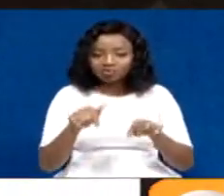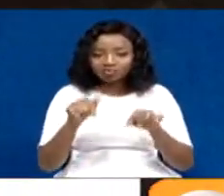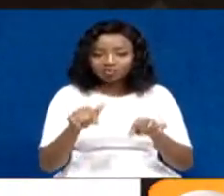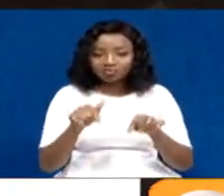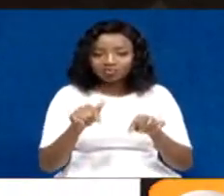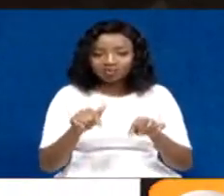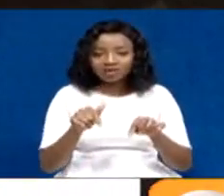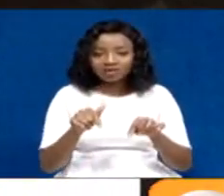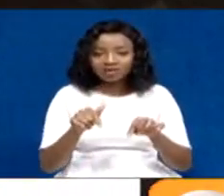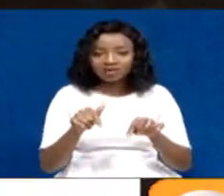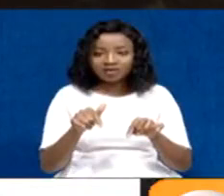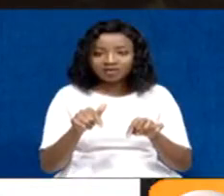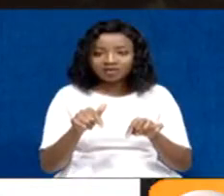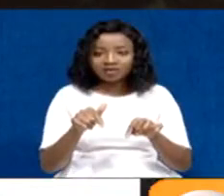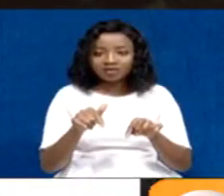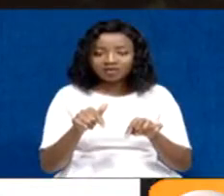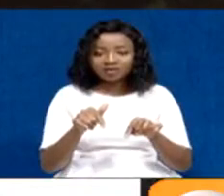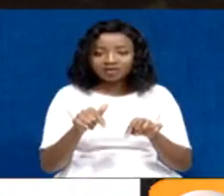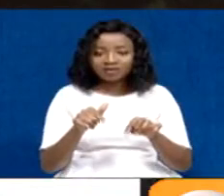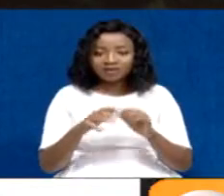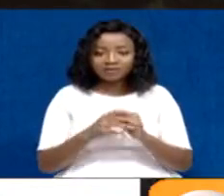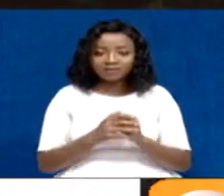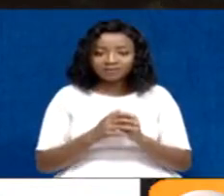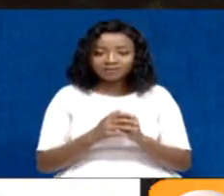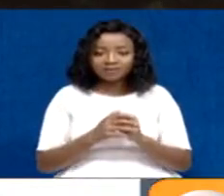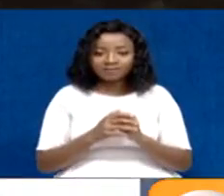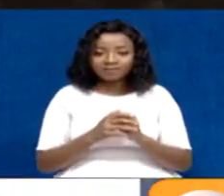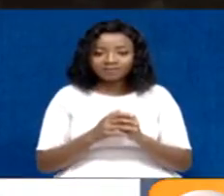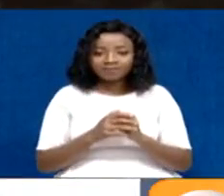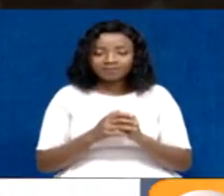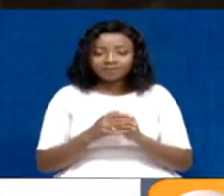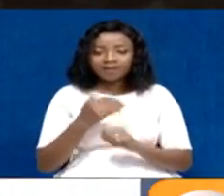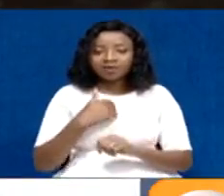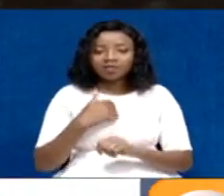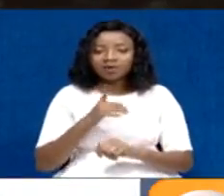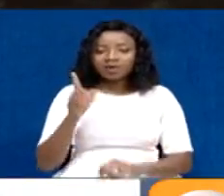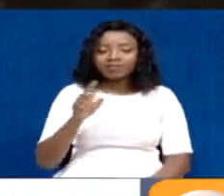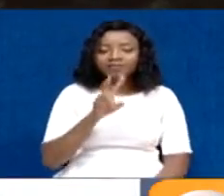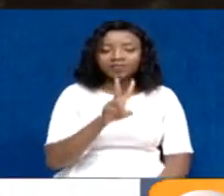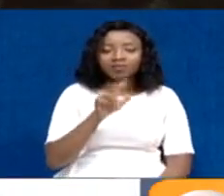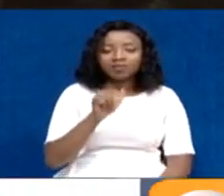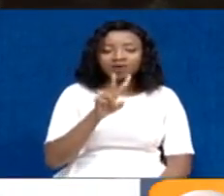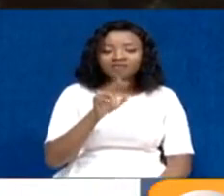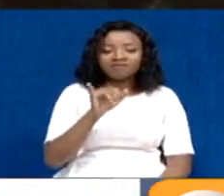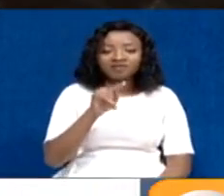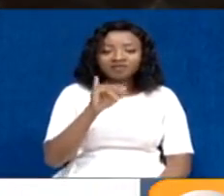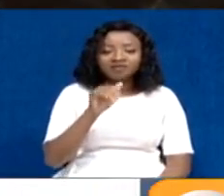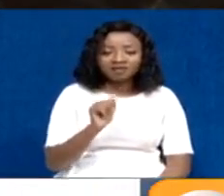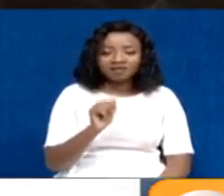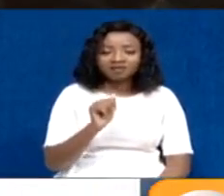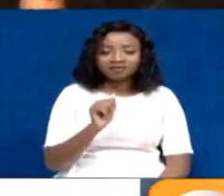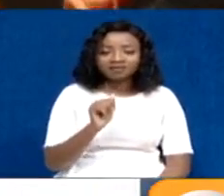Bufala soja itwa finya, sama kufinya. Finya. Tutafinya unda, sama kufinya